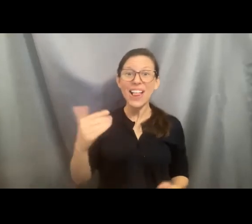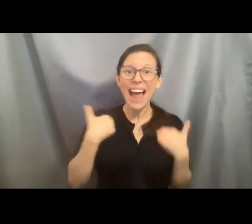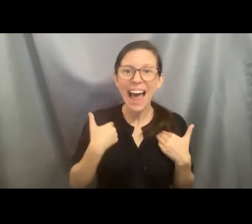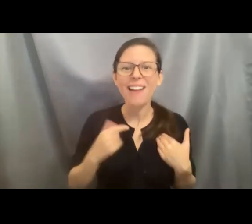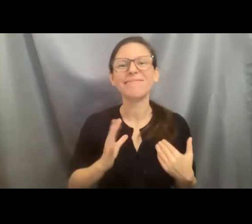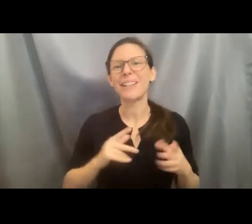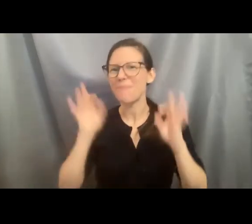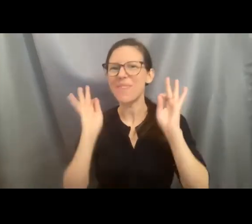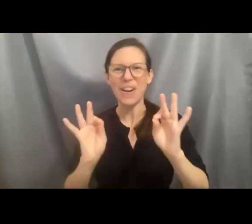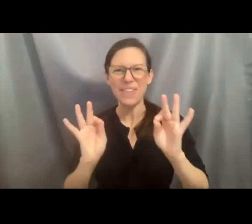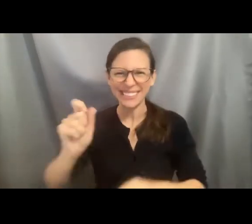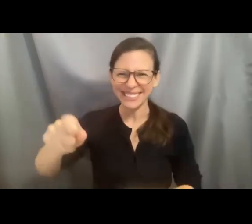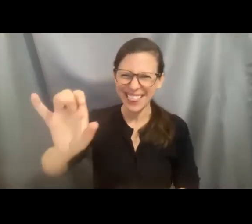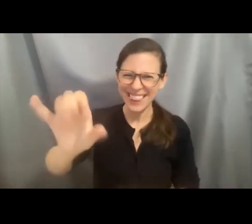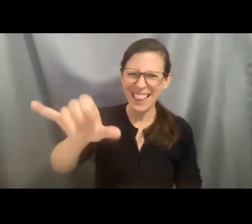That's perfect.